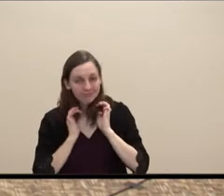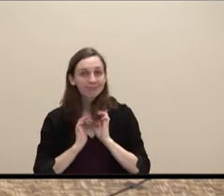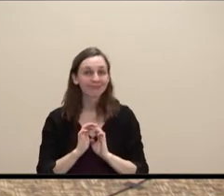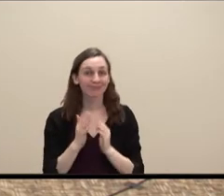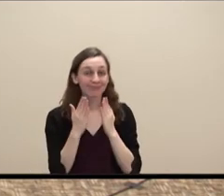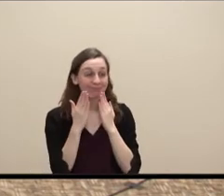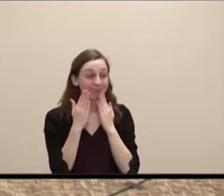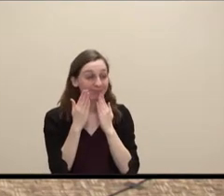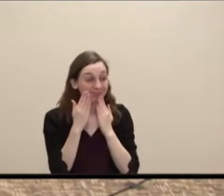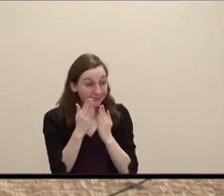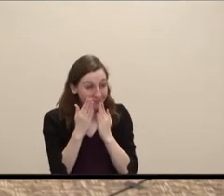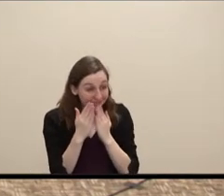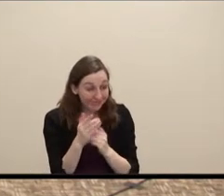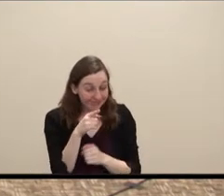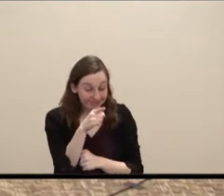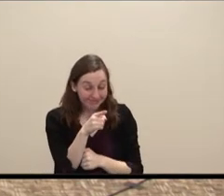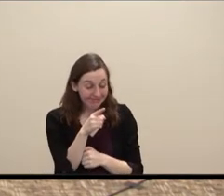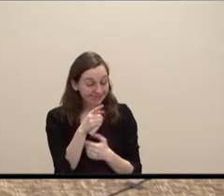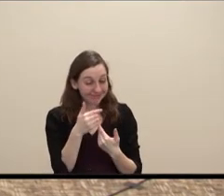Turbulent was a good word.